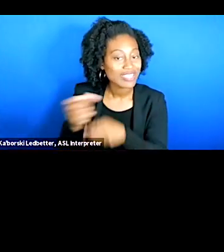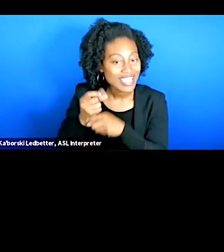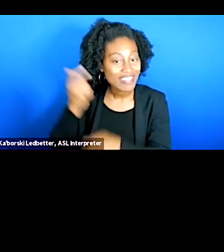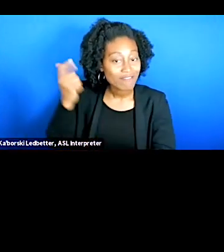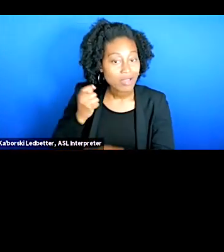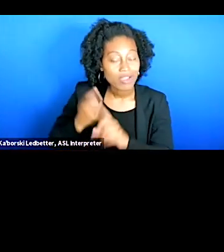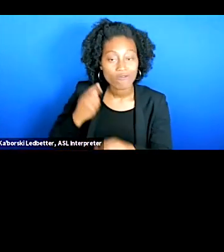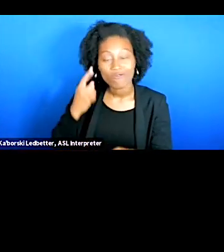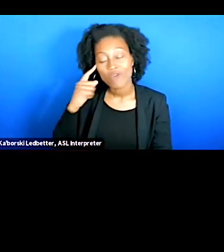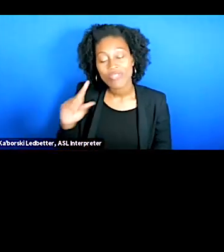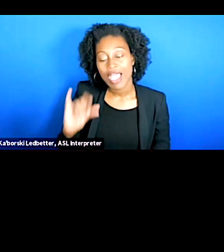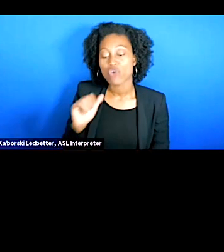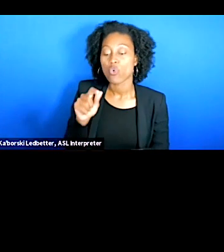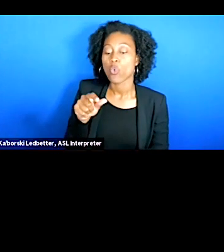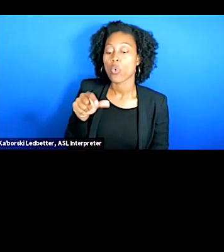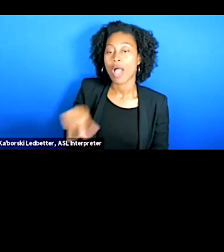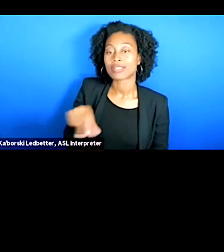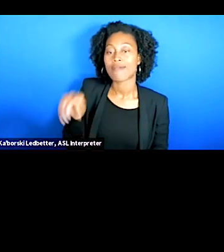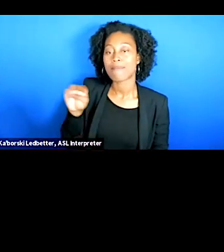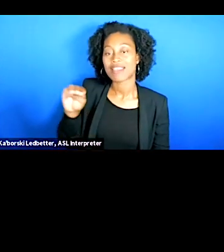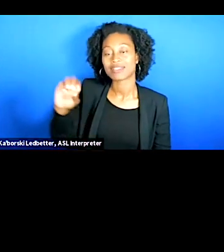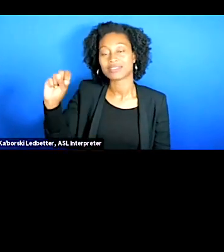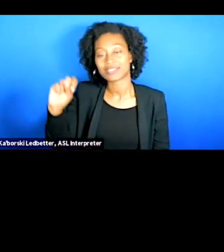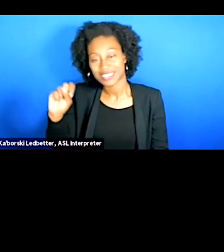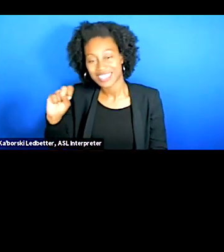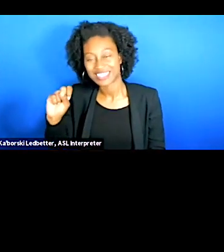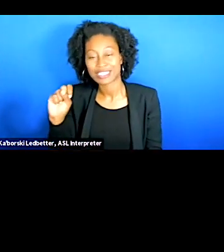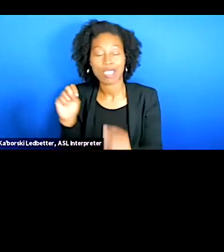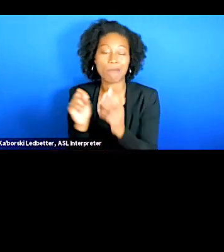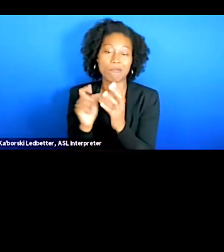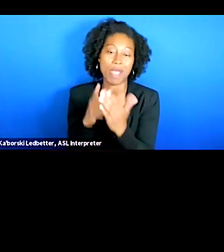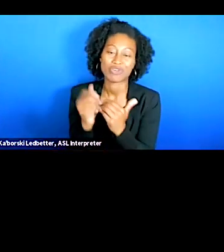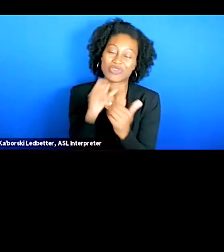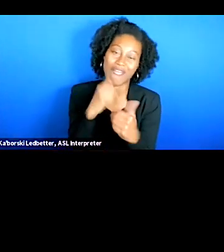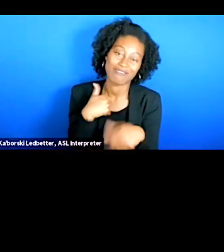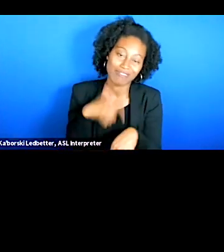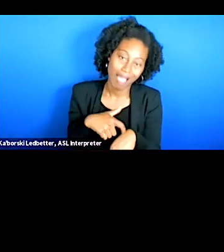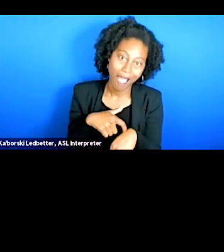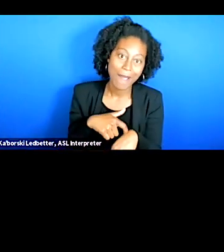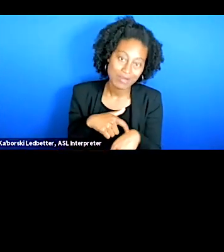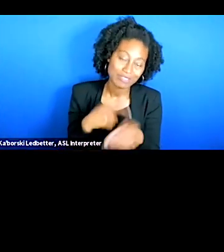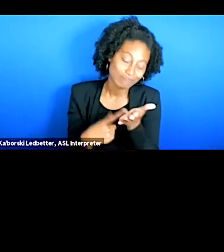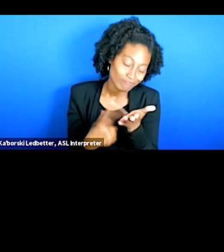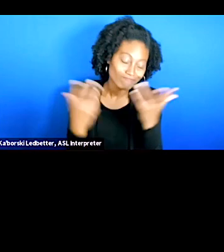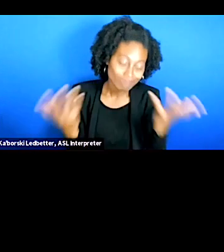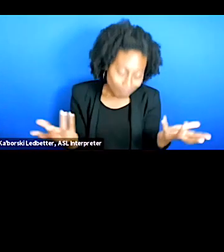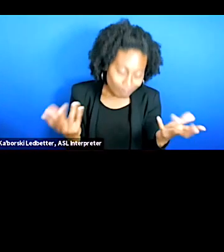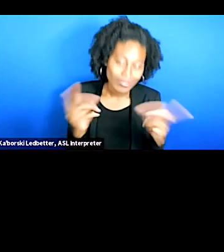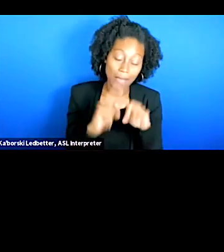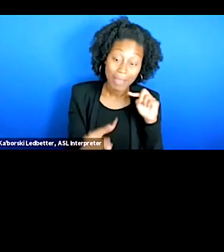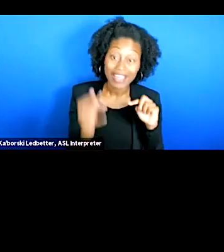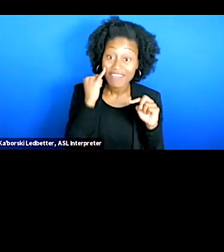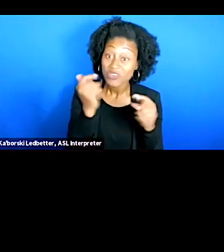qualitative metasynthesis project. We do not have time to cover these topics today, unfortunately, but if any of you are interested